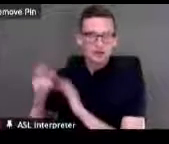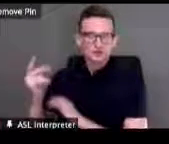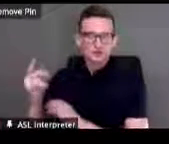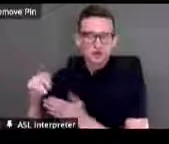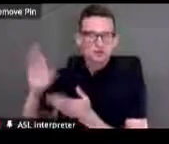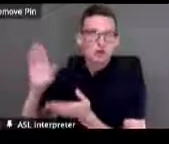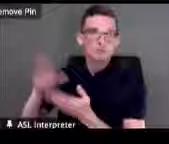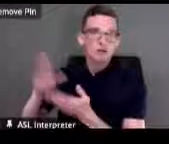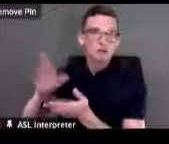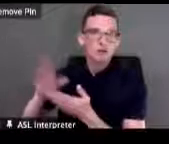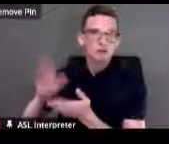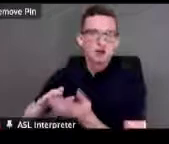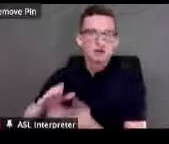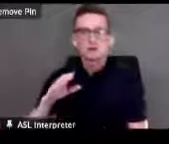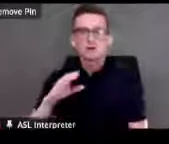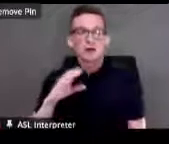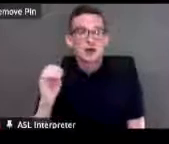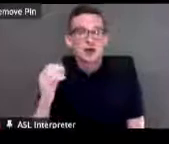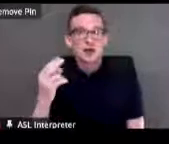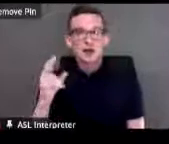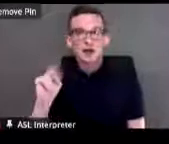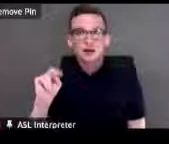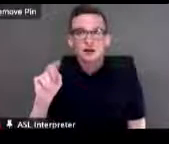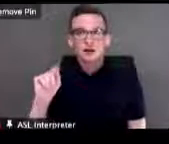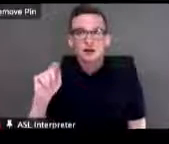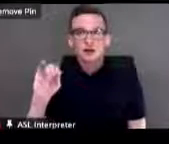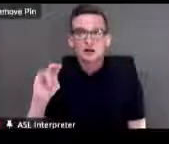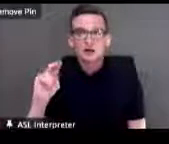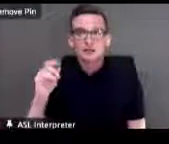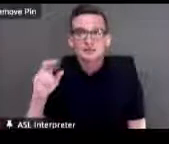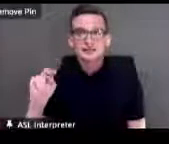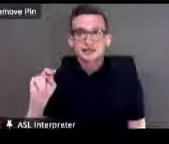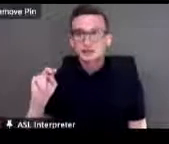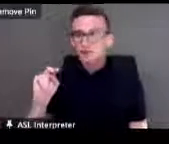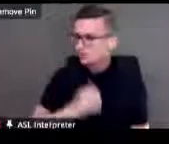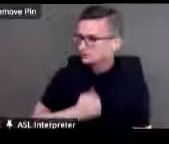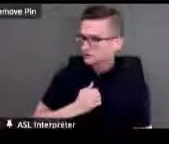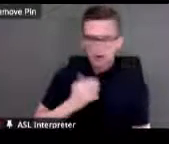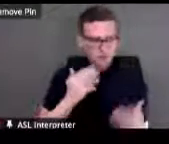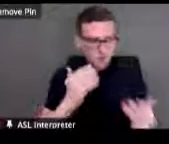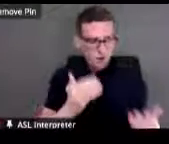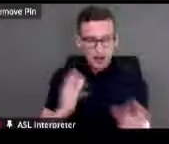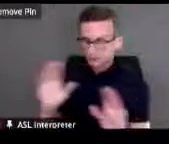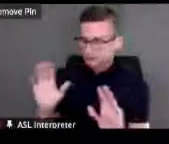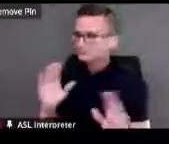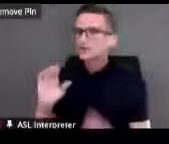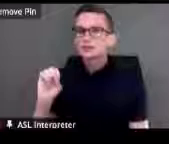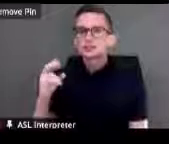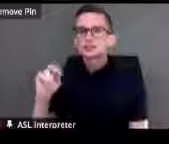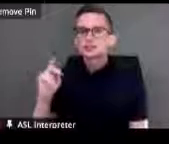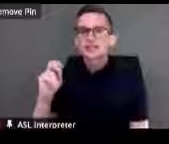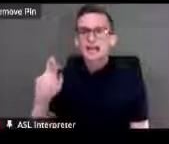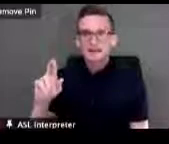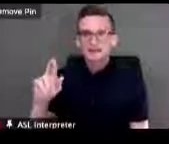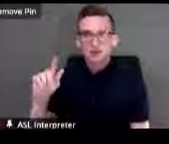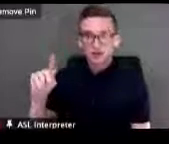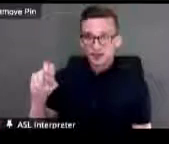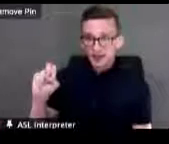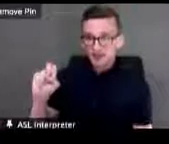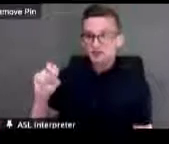Huntington. Yeah. Sorry, go ahead. Yes, Shaver Lake and Huntington